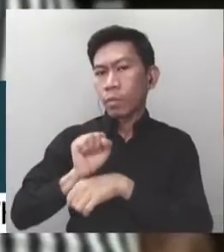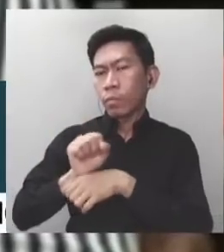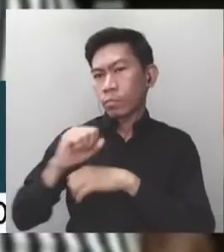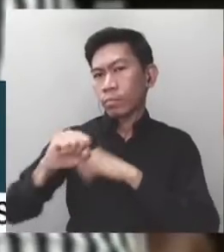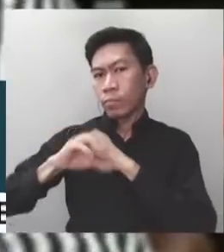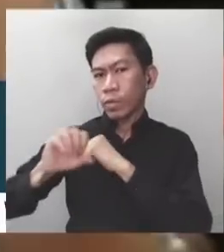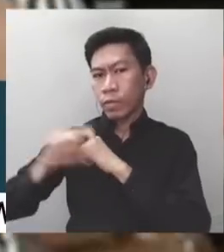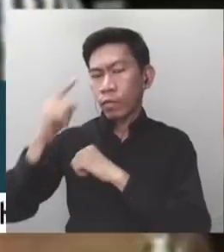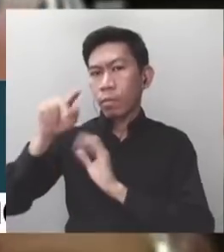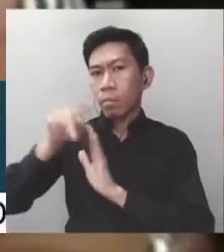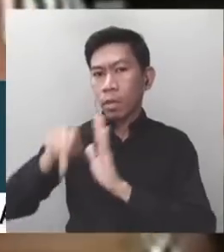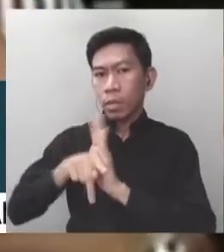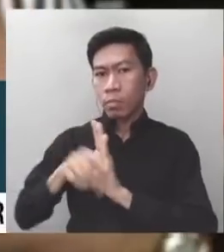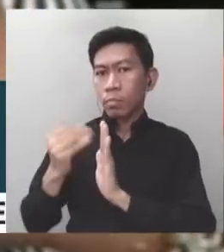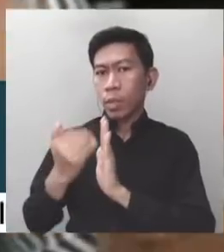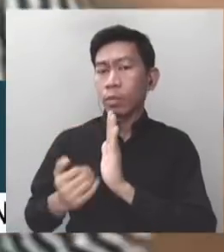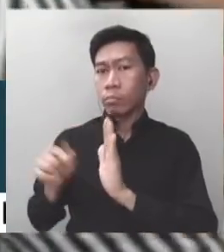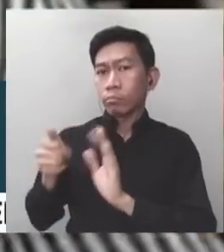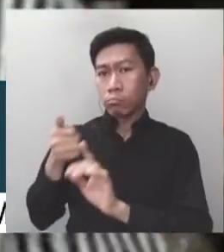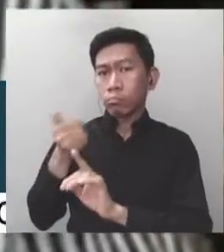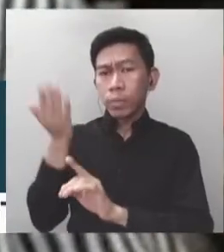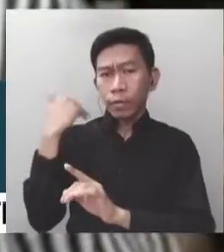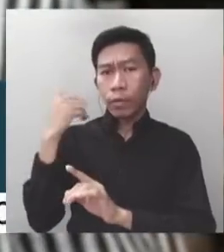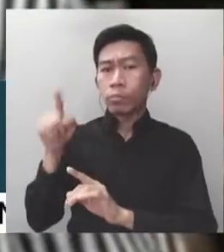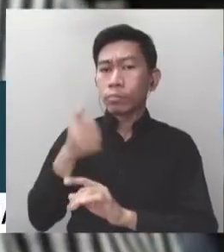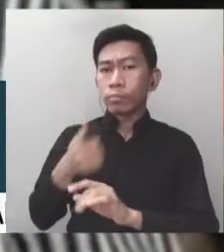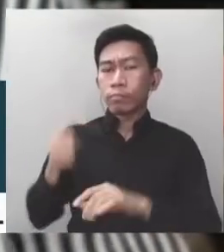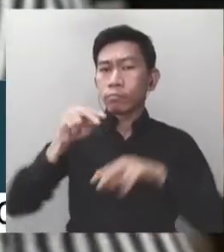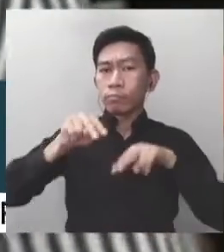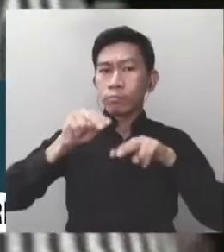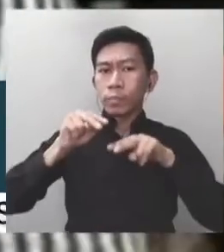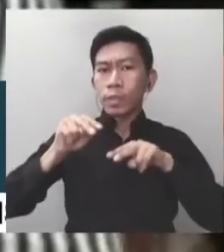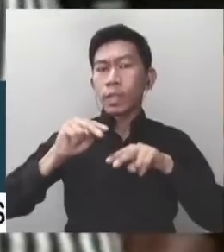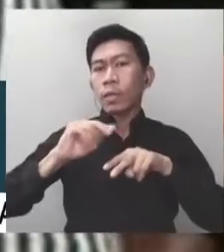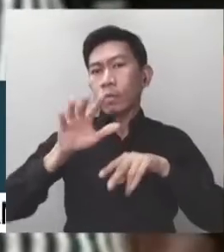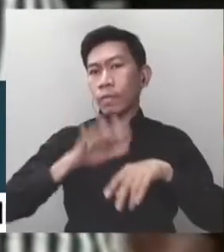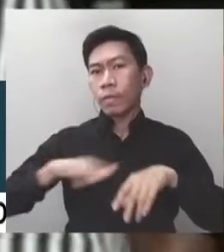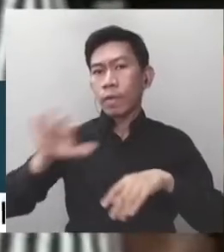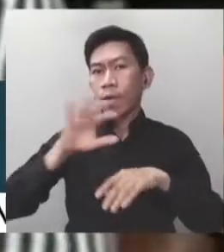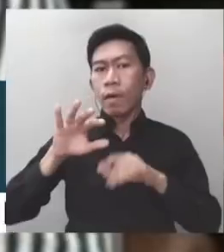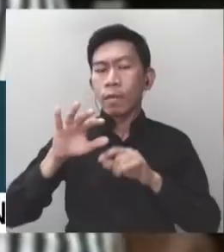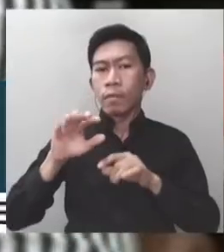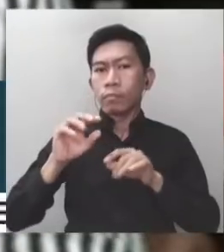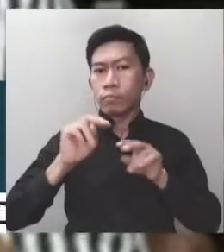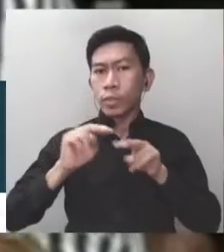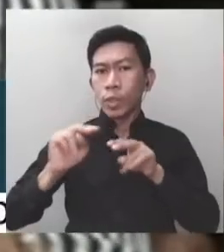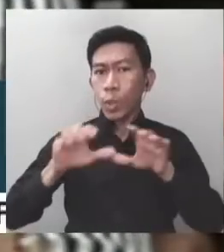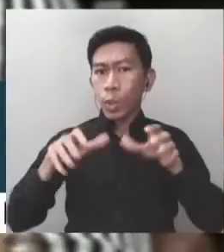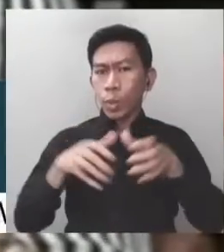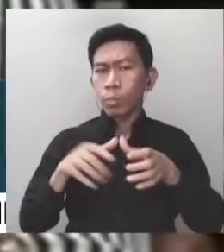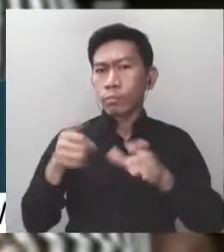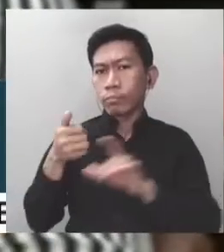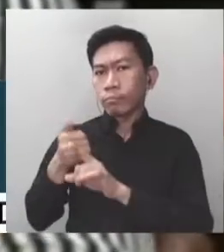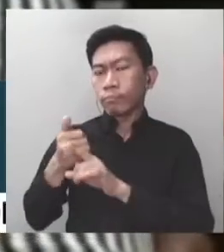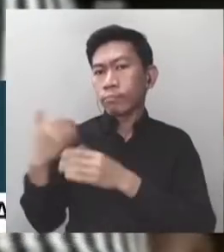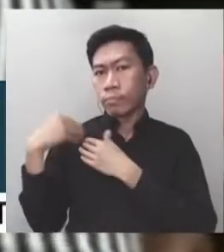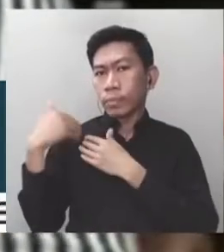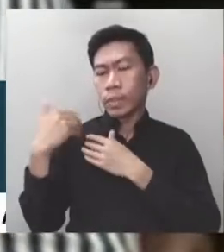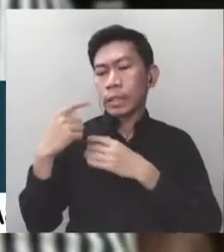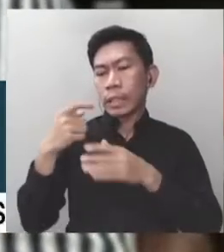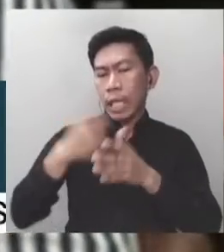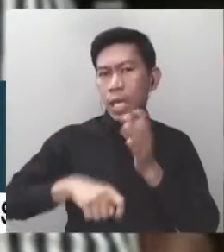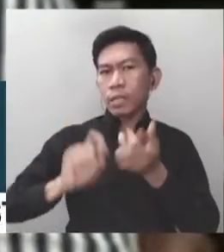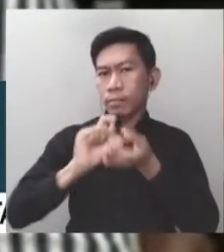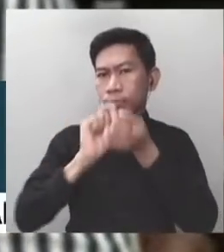Magno oversaw the DOF's Fiscal Policy and Monitoring Group, which is responsible for formulating tax reform proposals and other